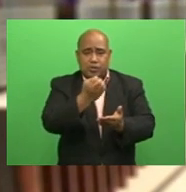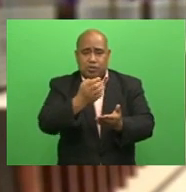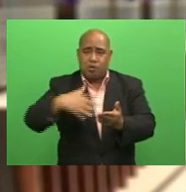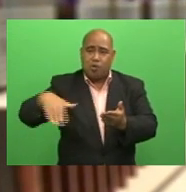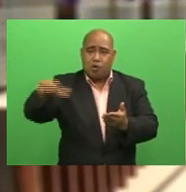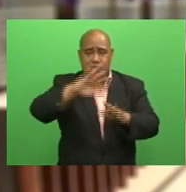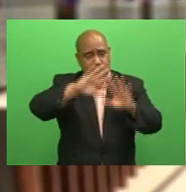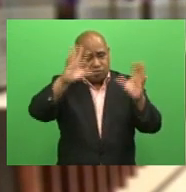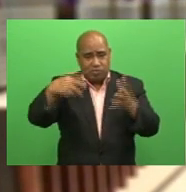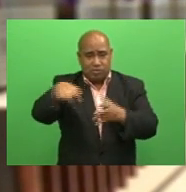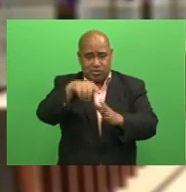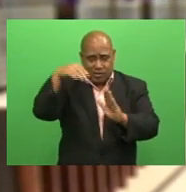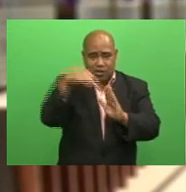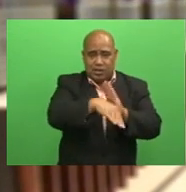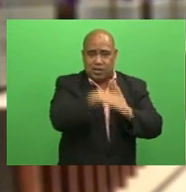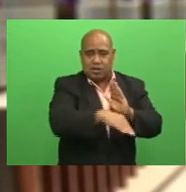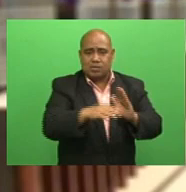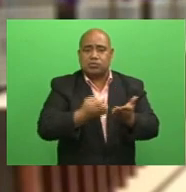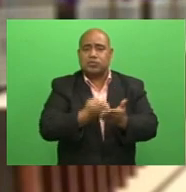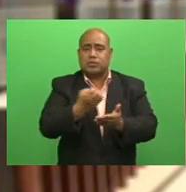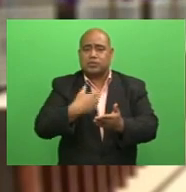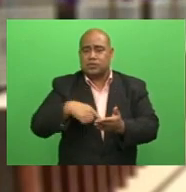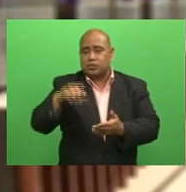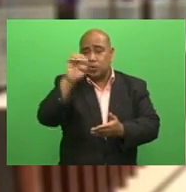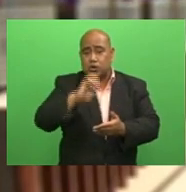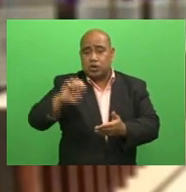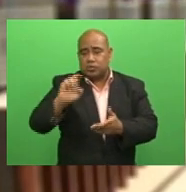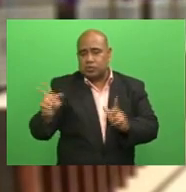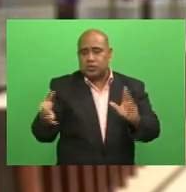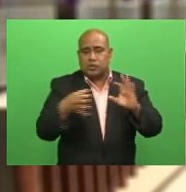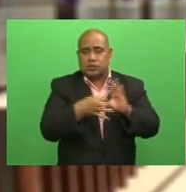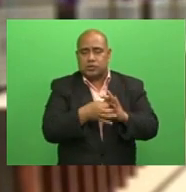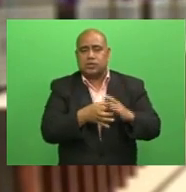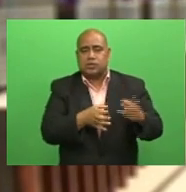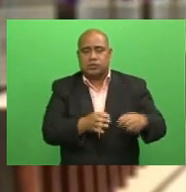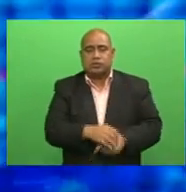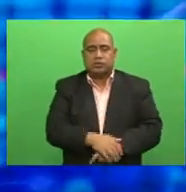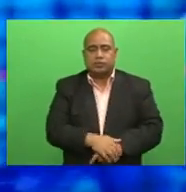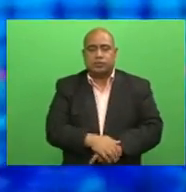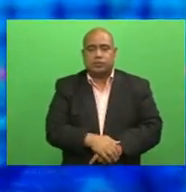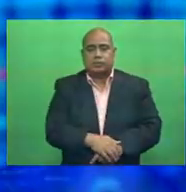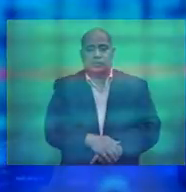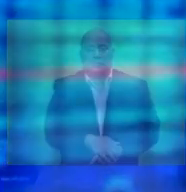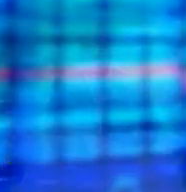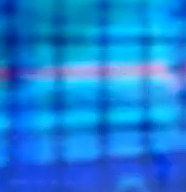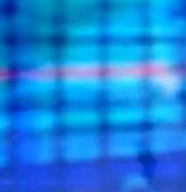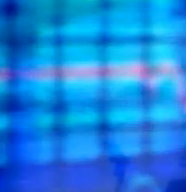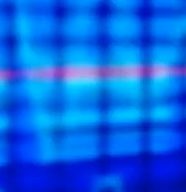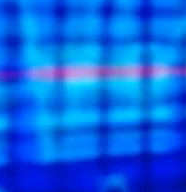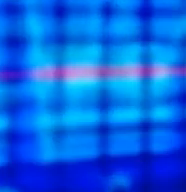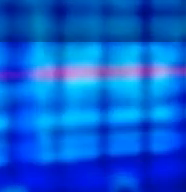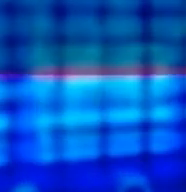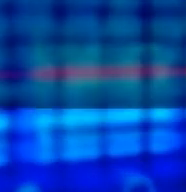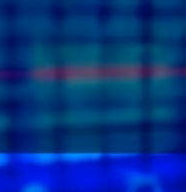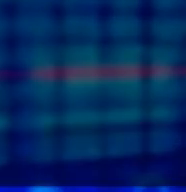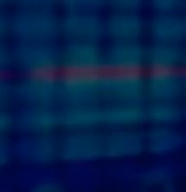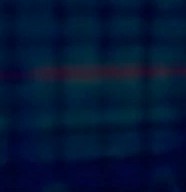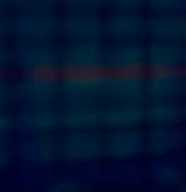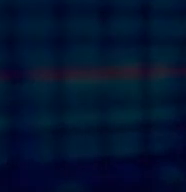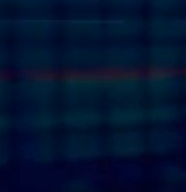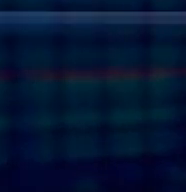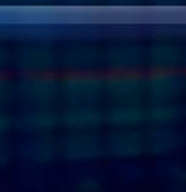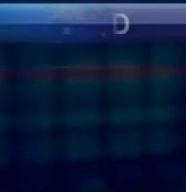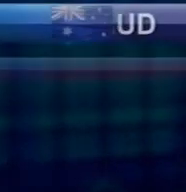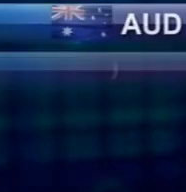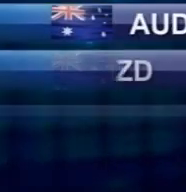the European Union. That's a wrap from HFC Bank for now. Vinaka. Turning to today's exchange rates as set this